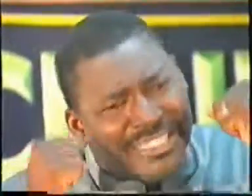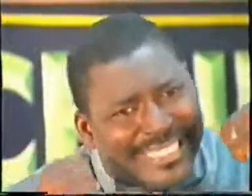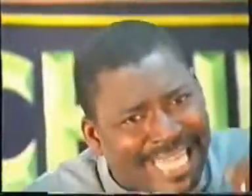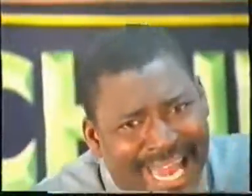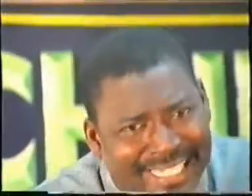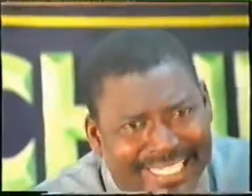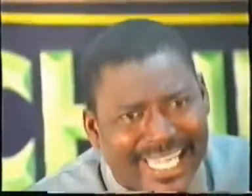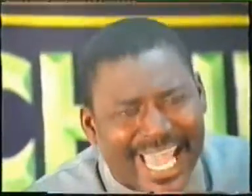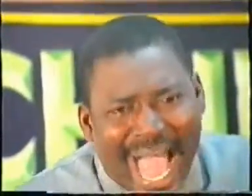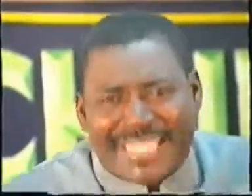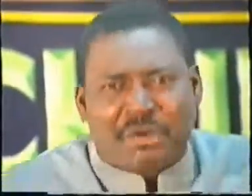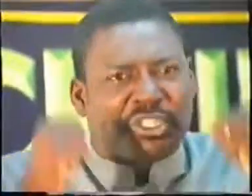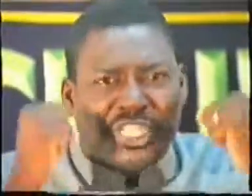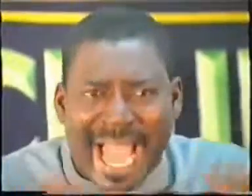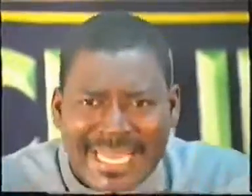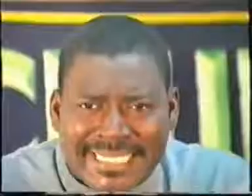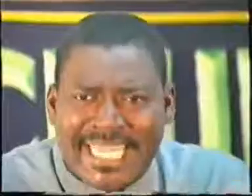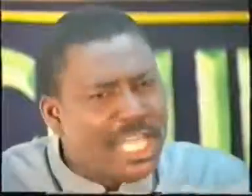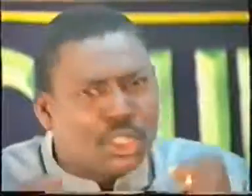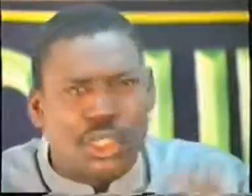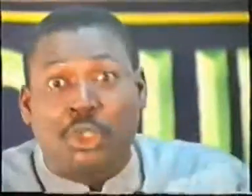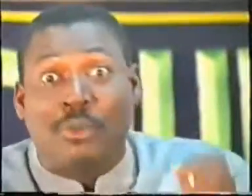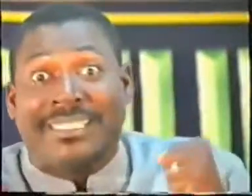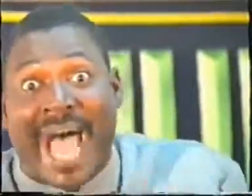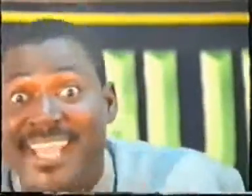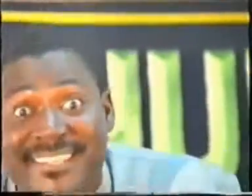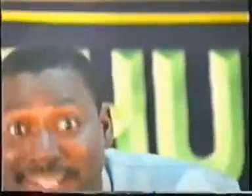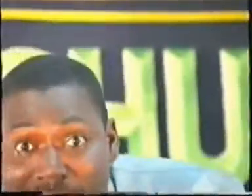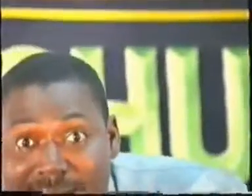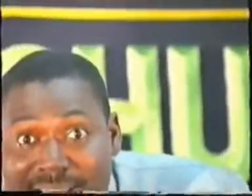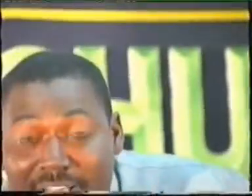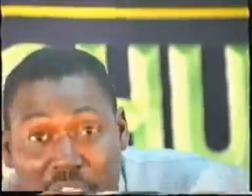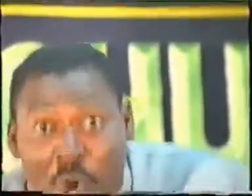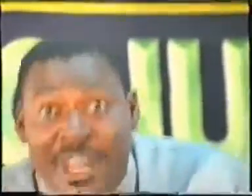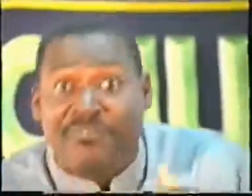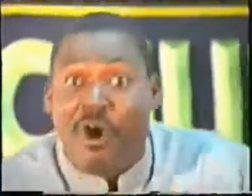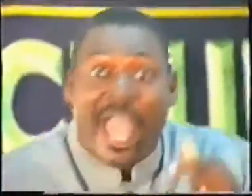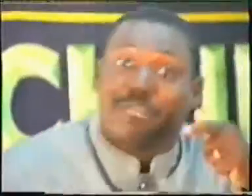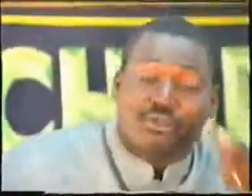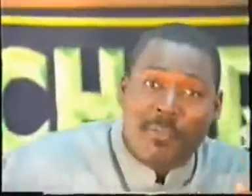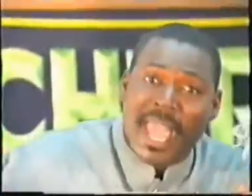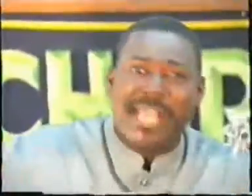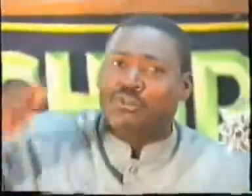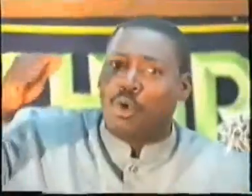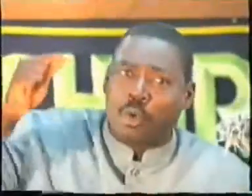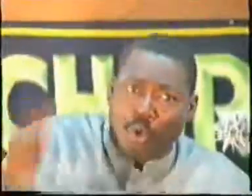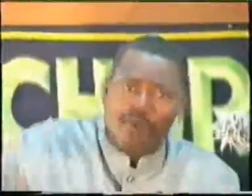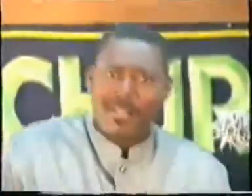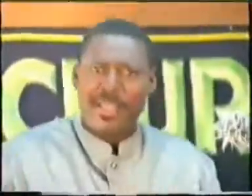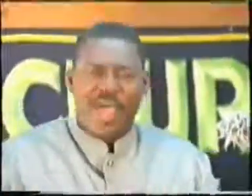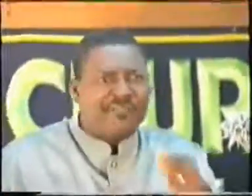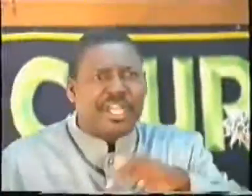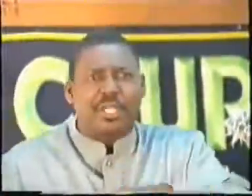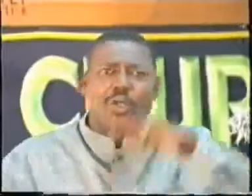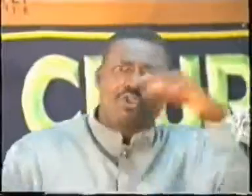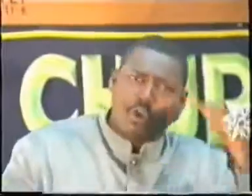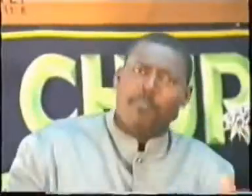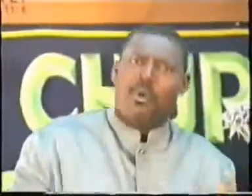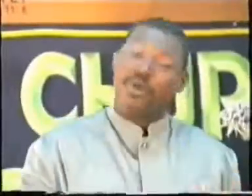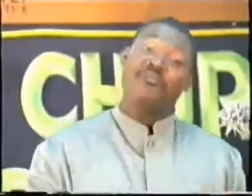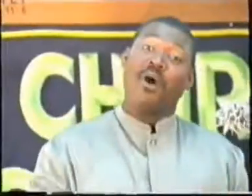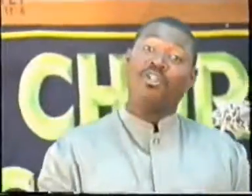not Christianity, and Christianity is not Judaism. Judah for a song a strong con every